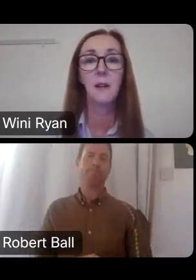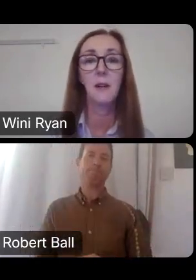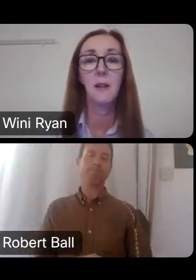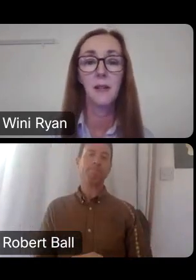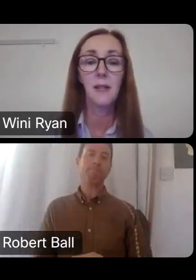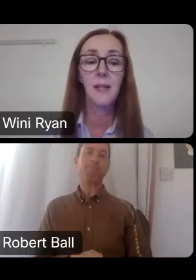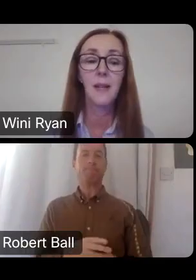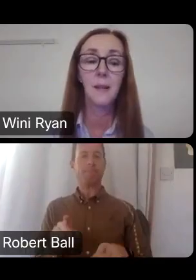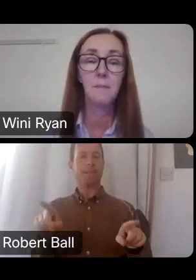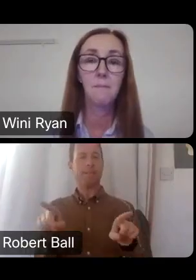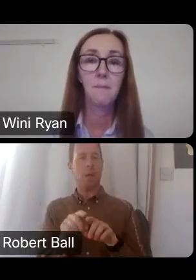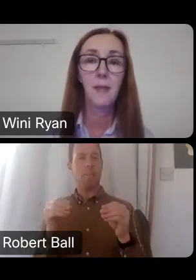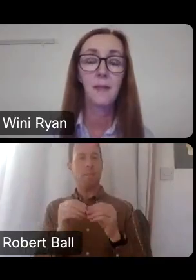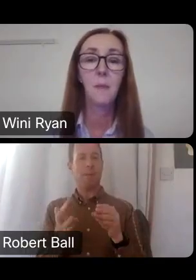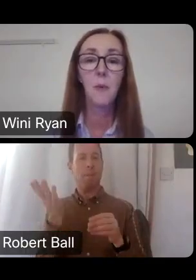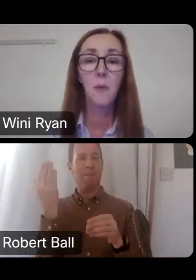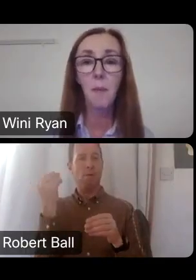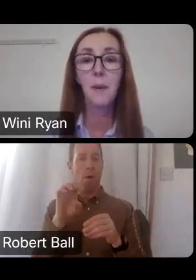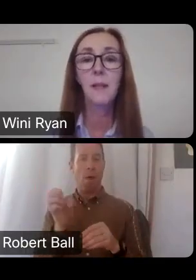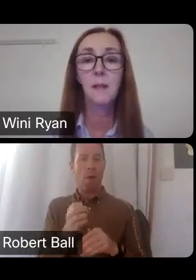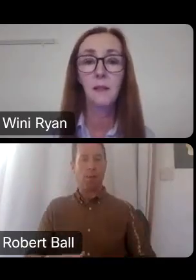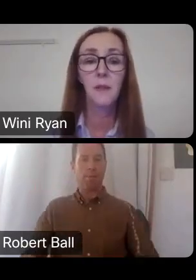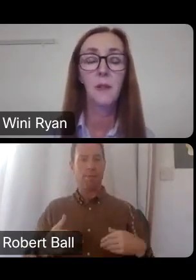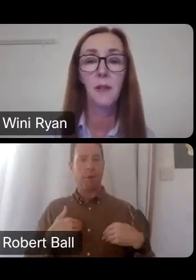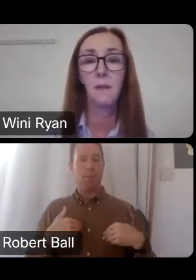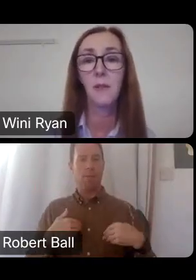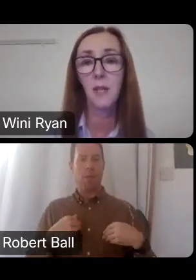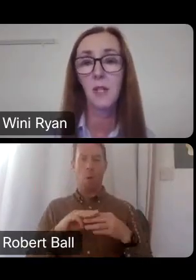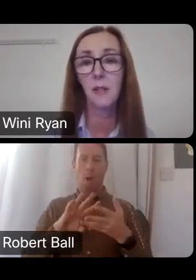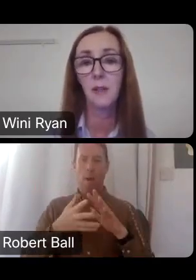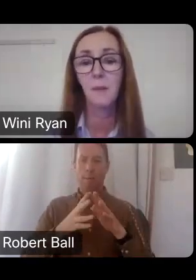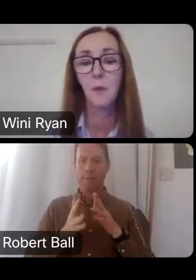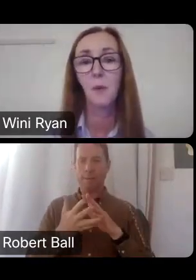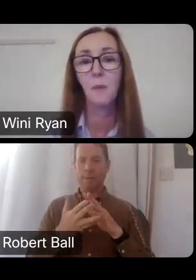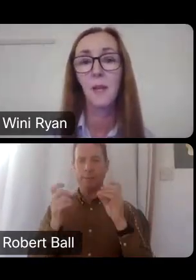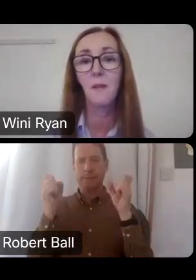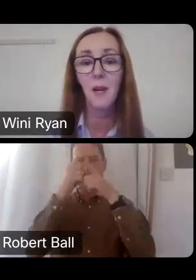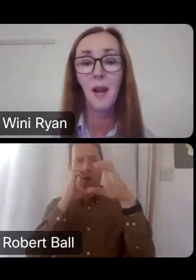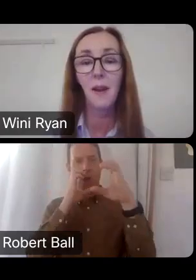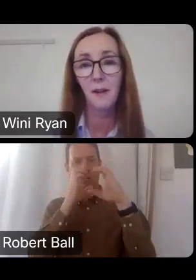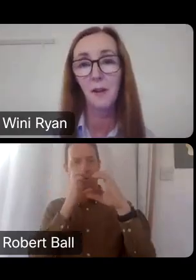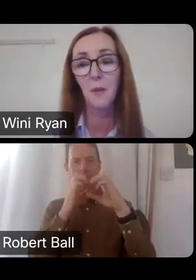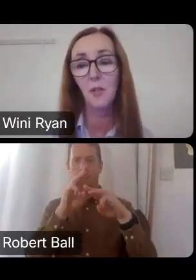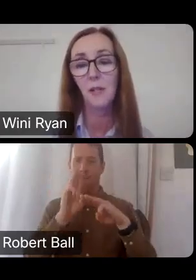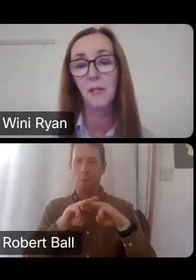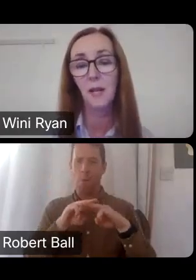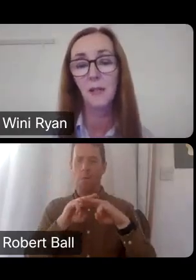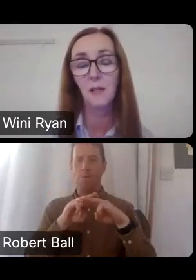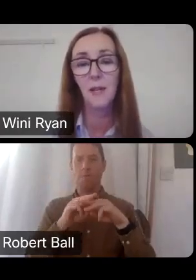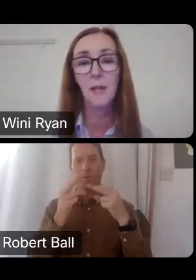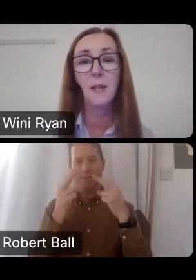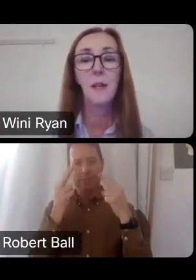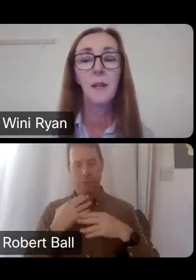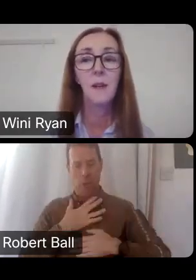said earlier on, the more complex and difficult the conversation, the more we rely on our emotional